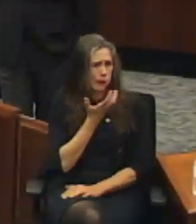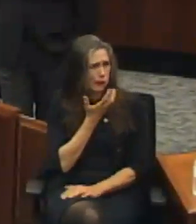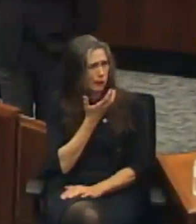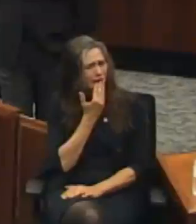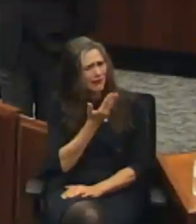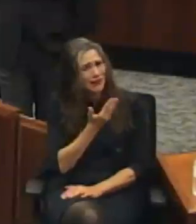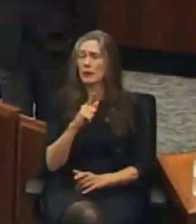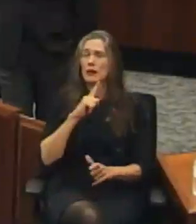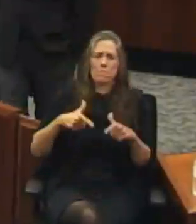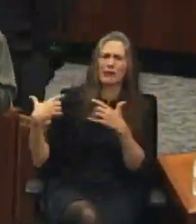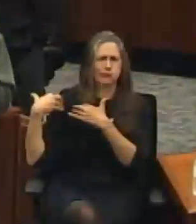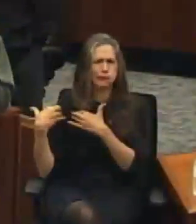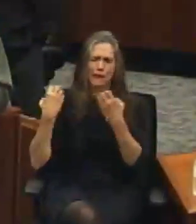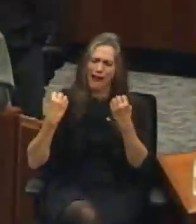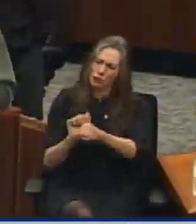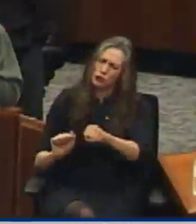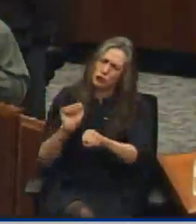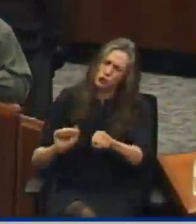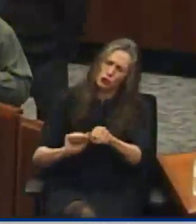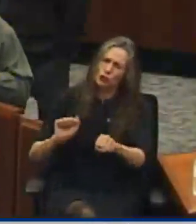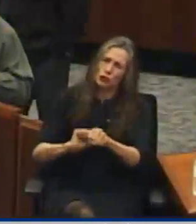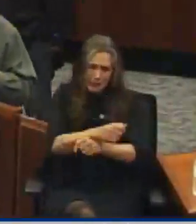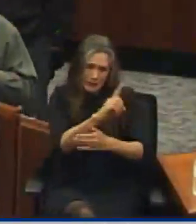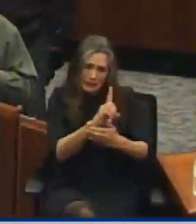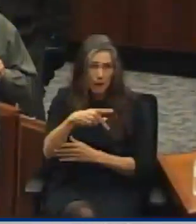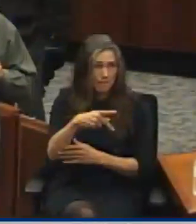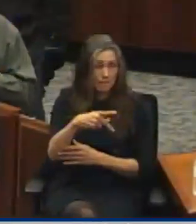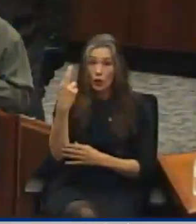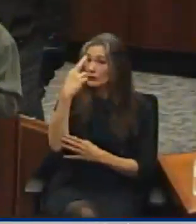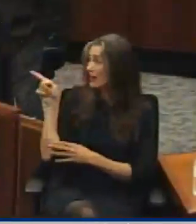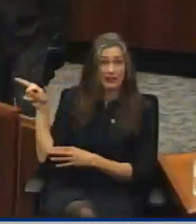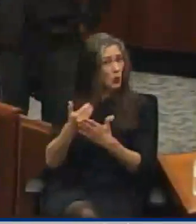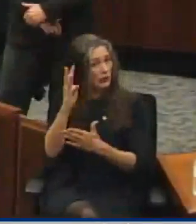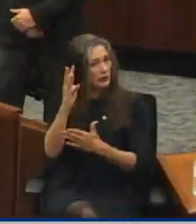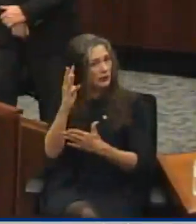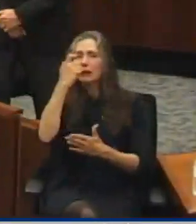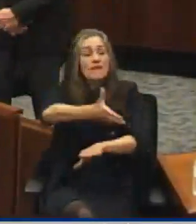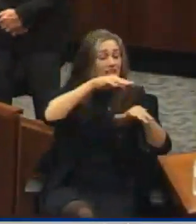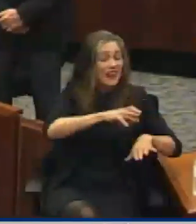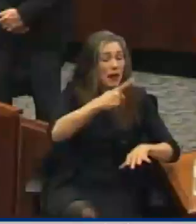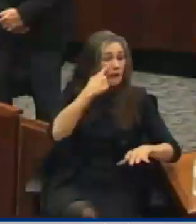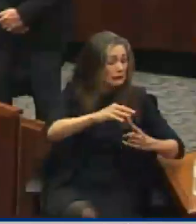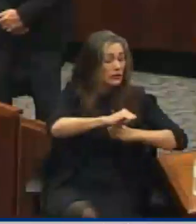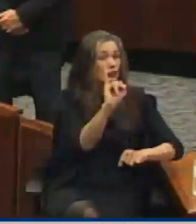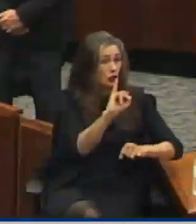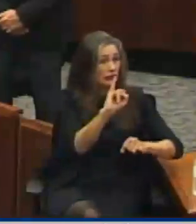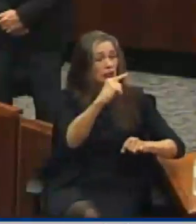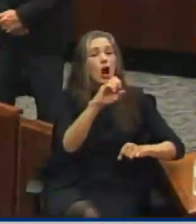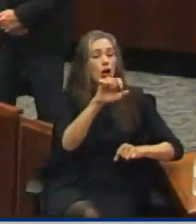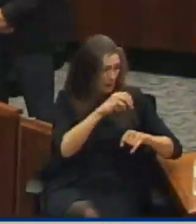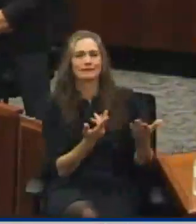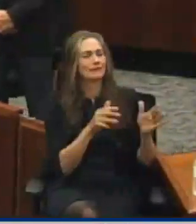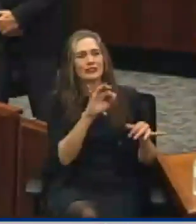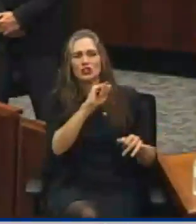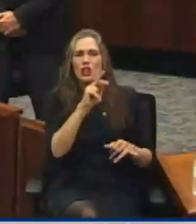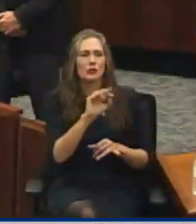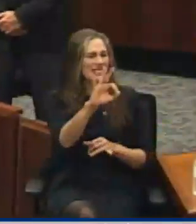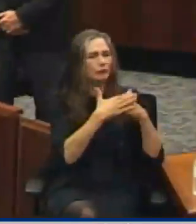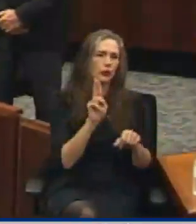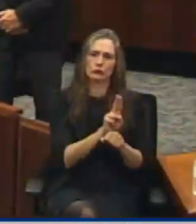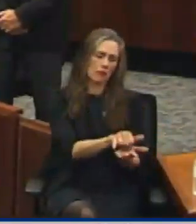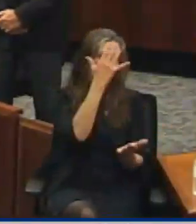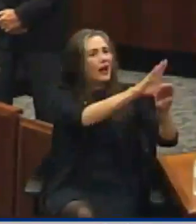Is this help with that, please? I know I'm good clicking buttons out there, somebody comes up and helps. The yellow lines